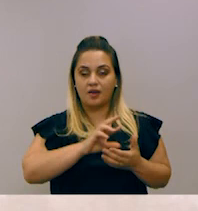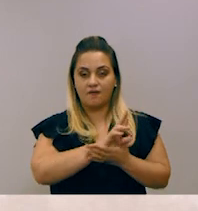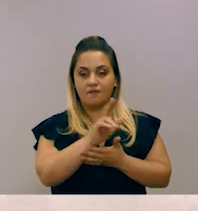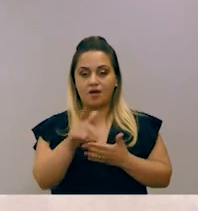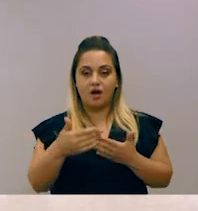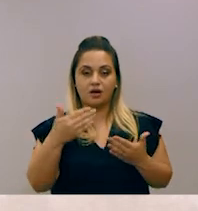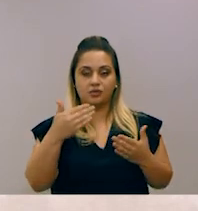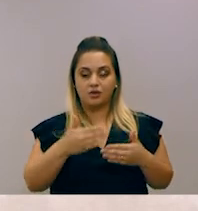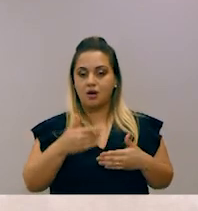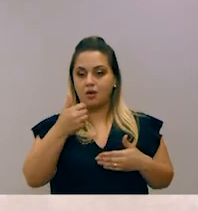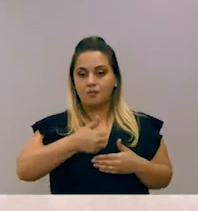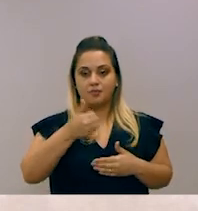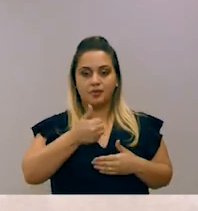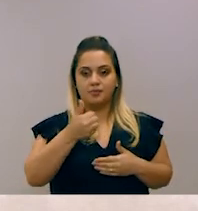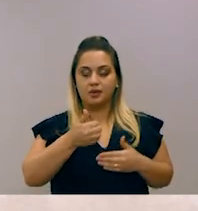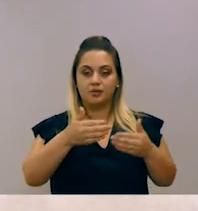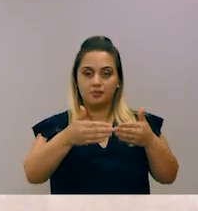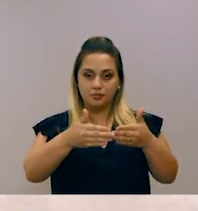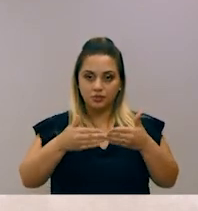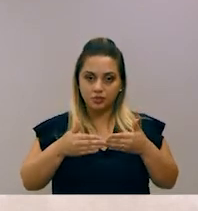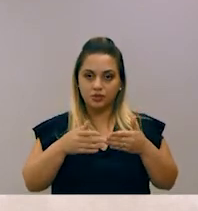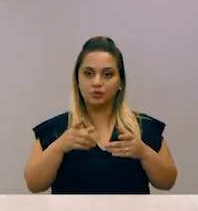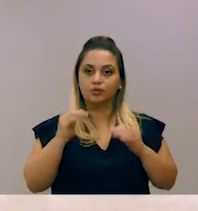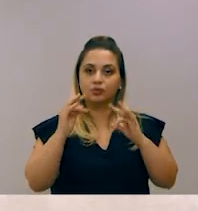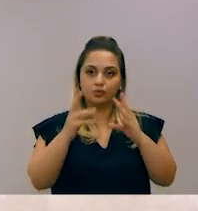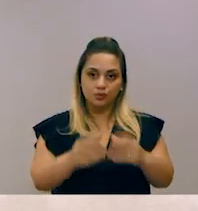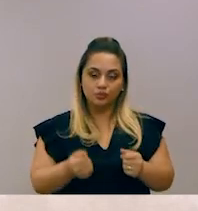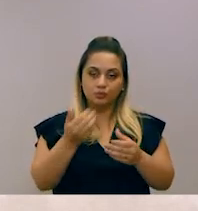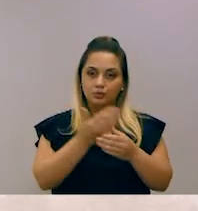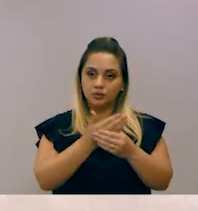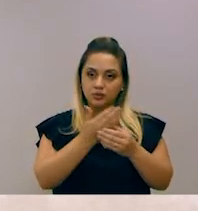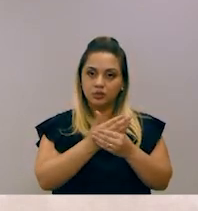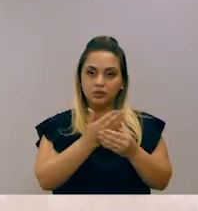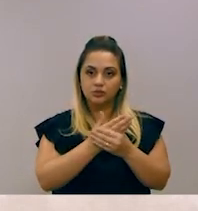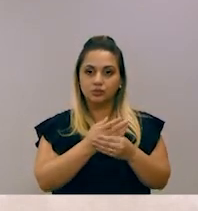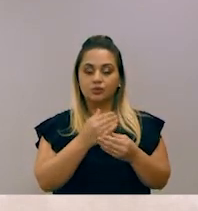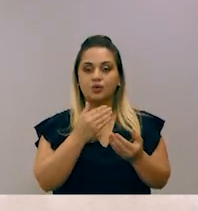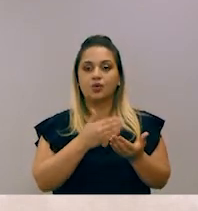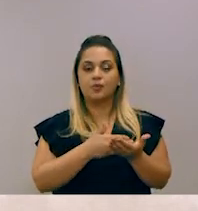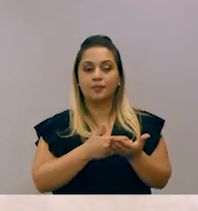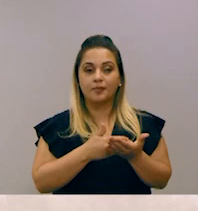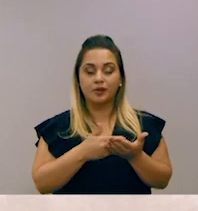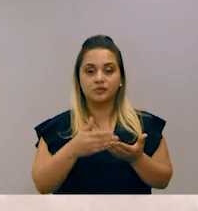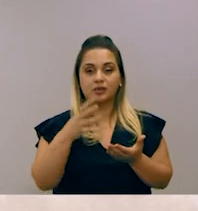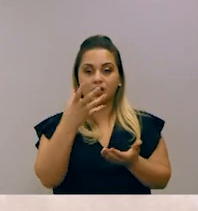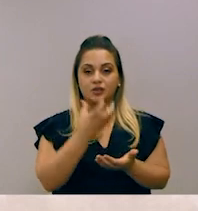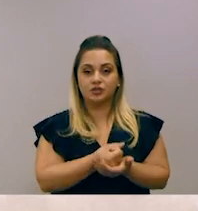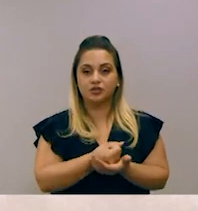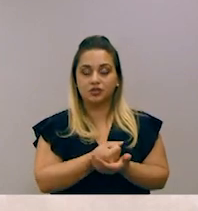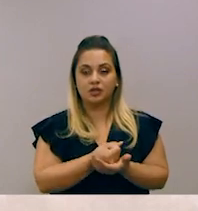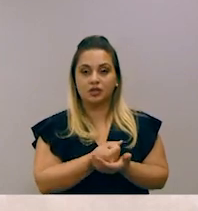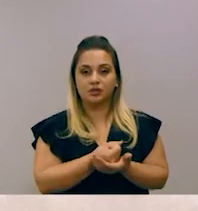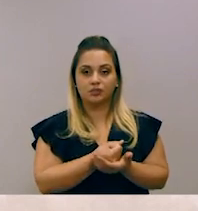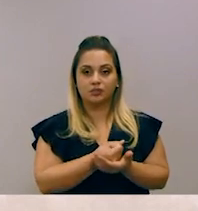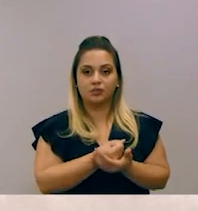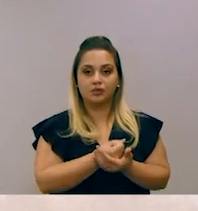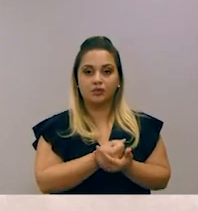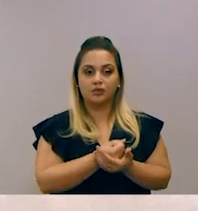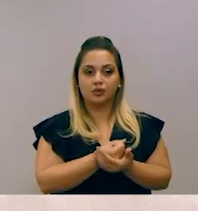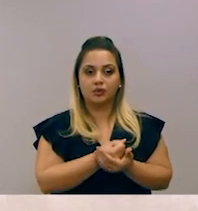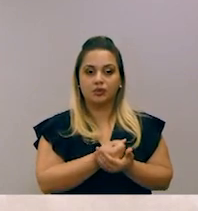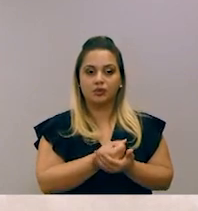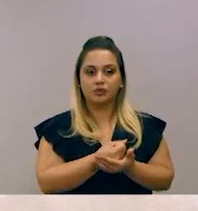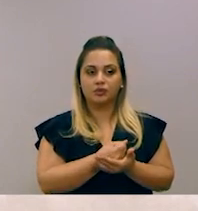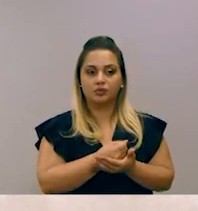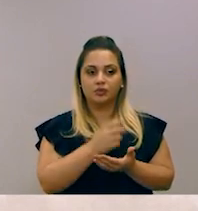phases. The first one is obtaining information on the lawsuit. And so there is an origin of the lawsuit